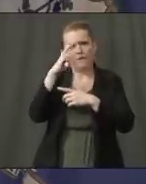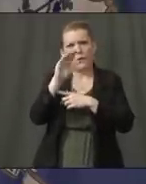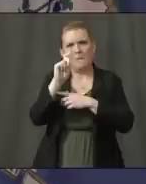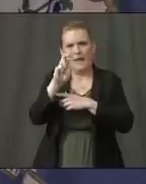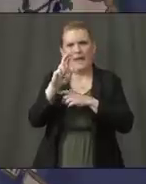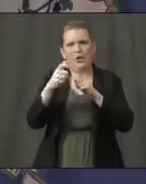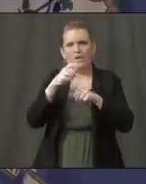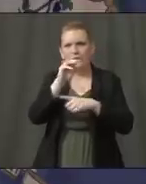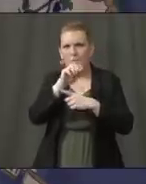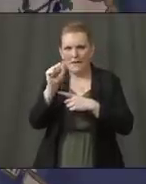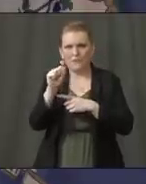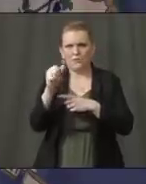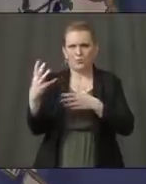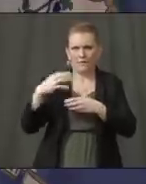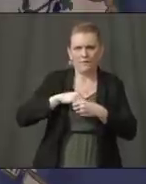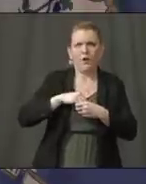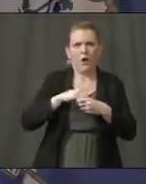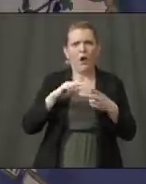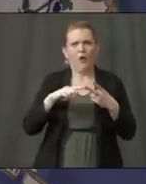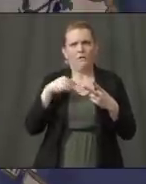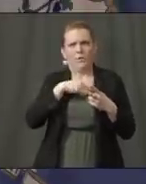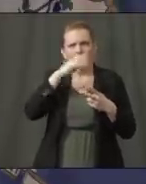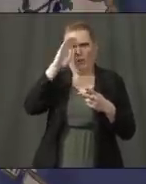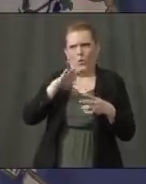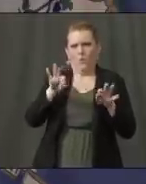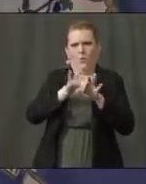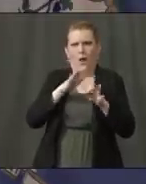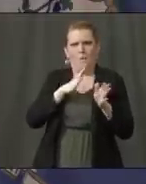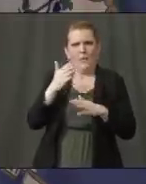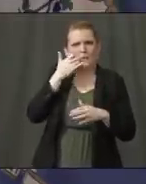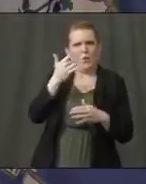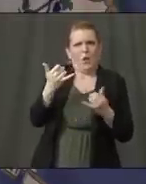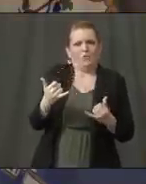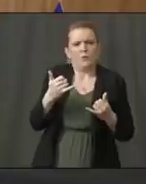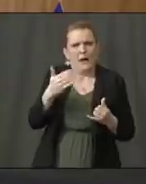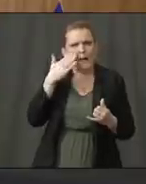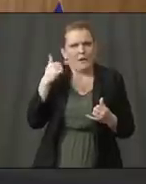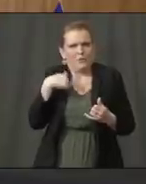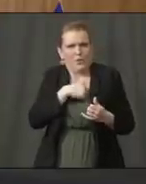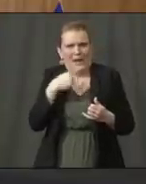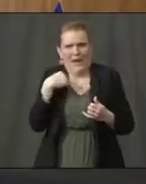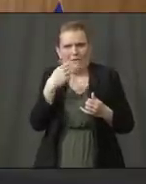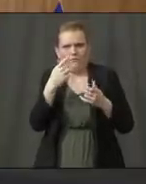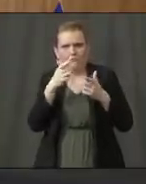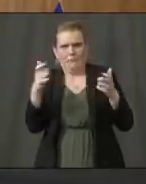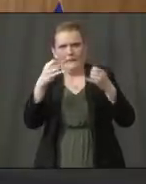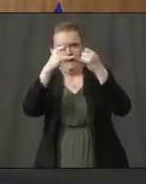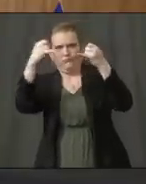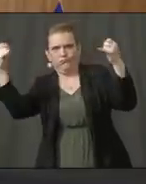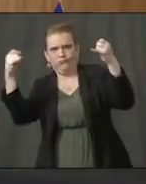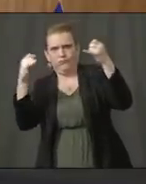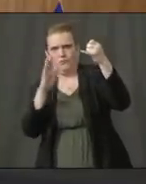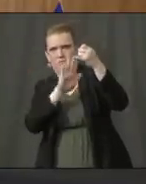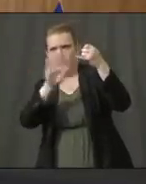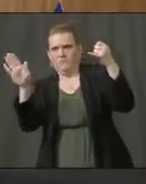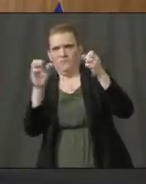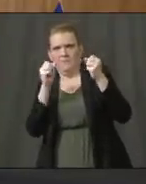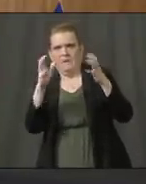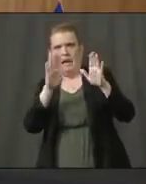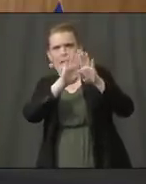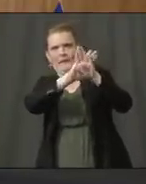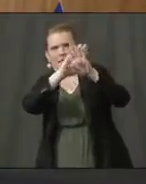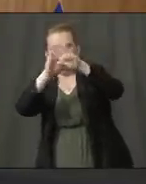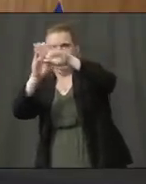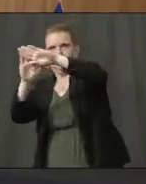border with Massachusetts. It's important we collaborate. move along next to the day of New London.